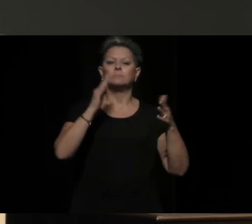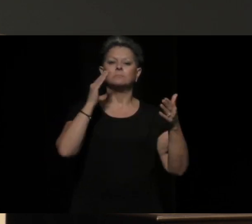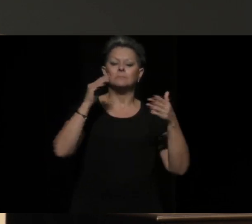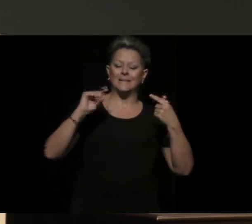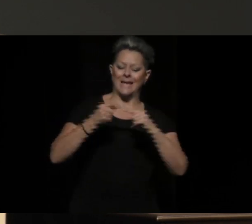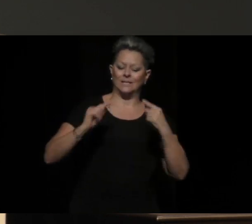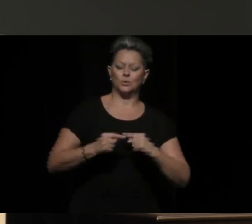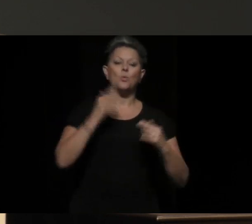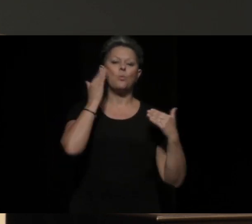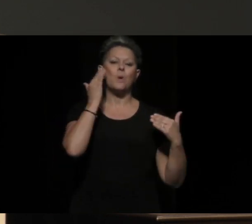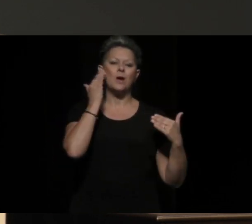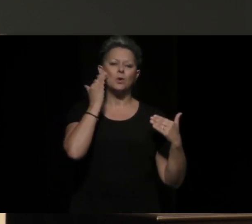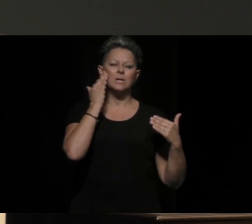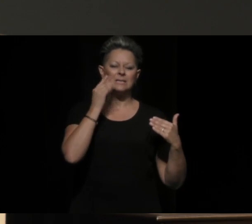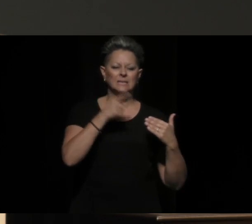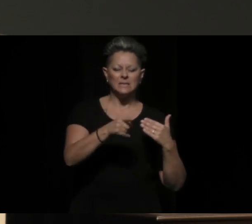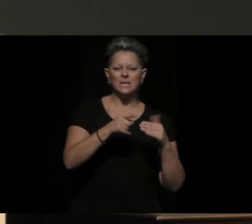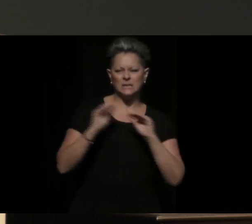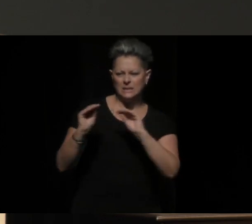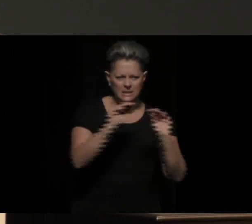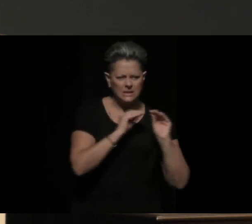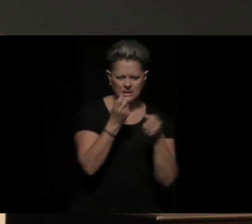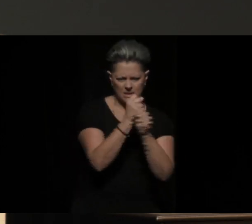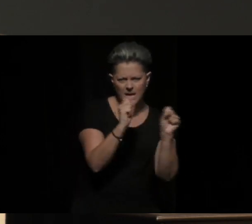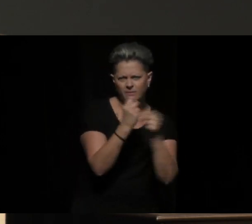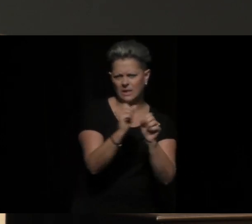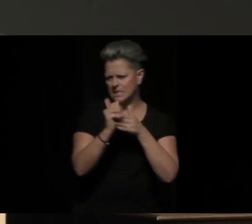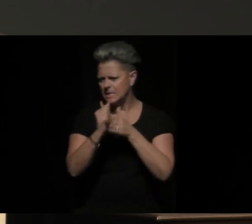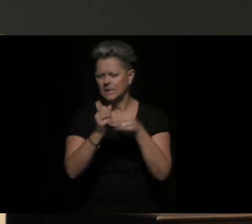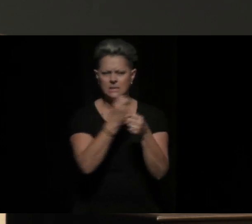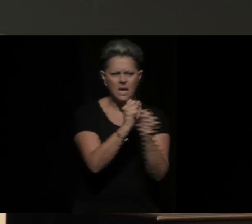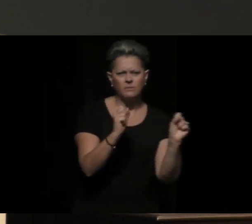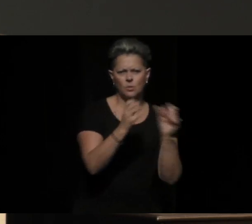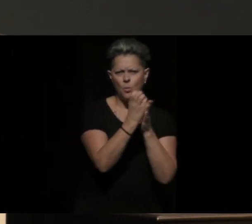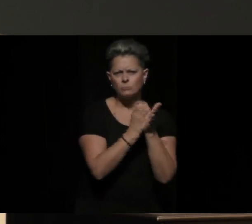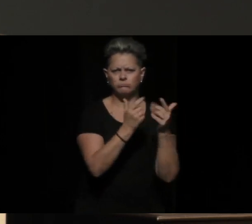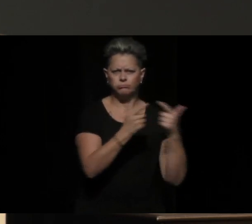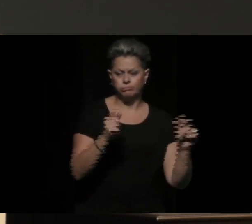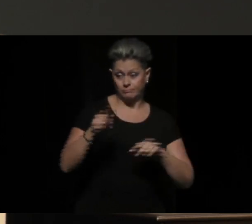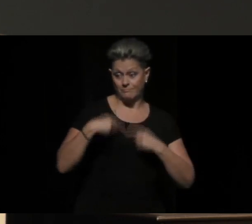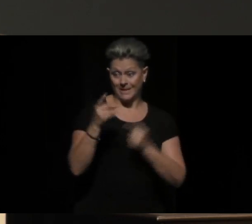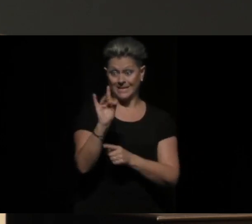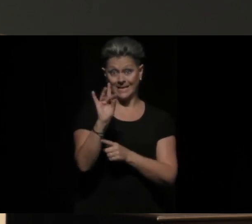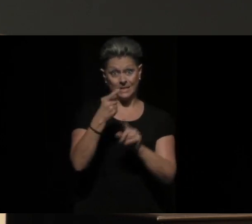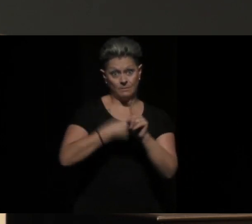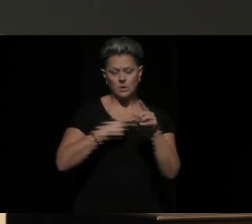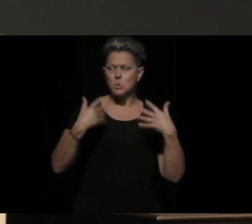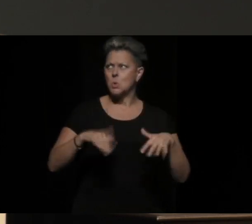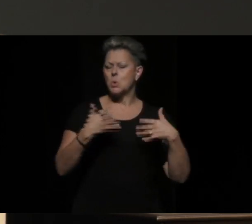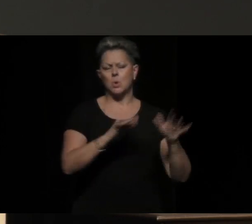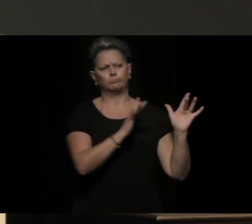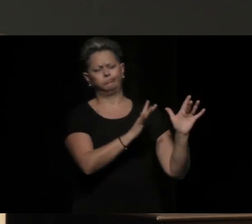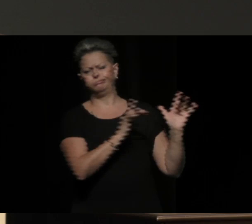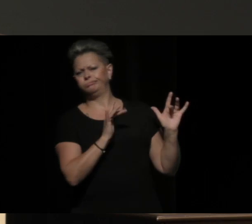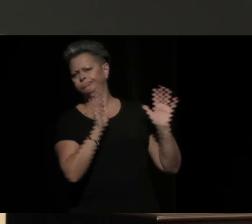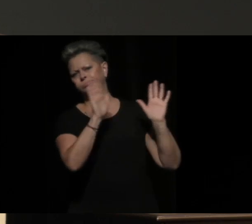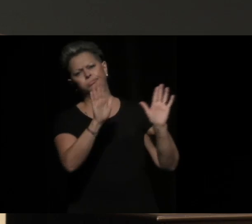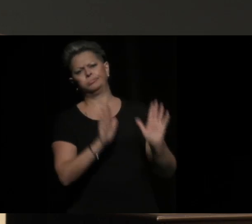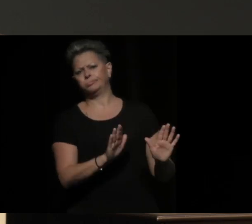part to the safety culture that he has fostered over the past 18 months across the